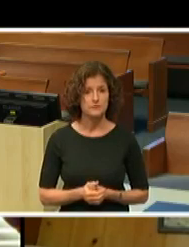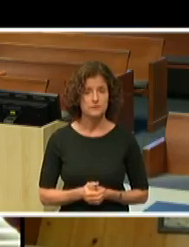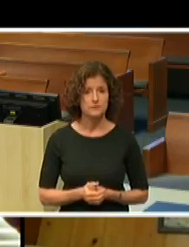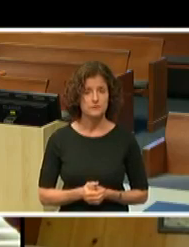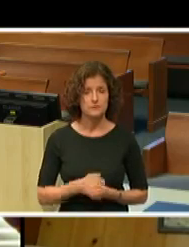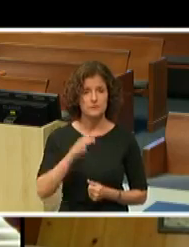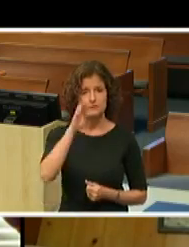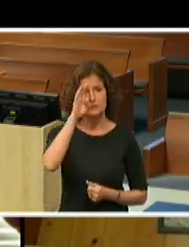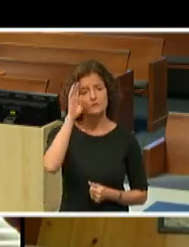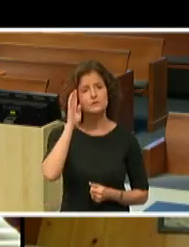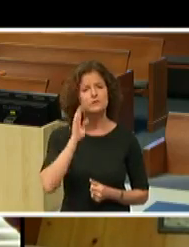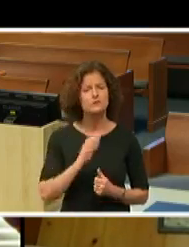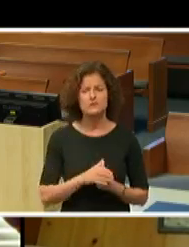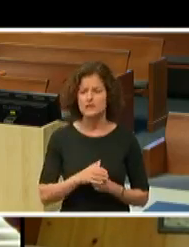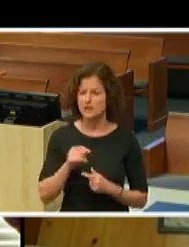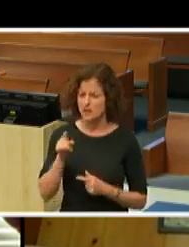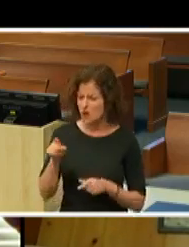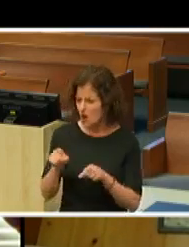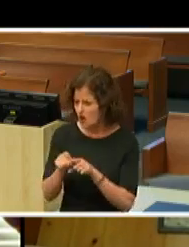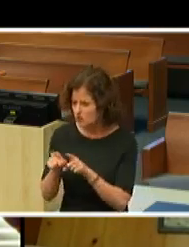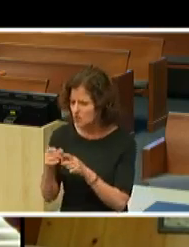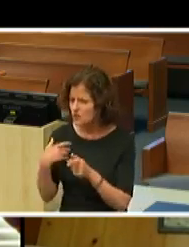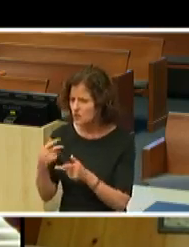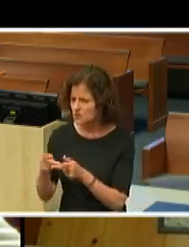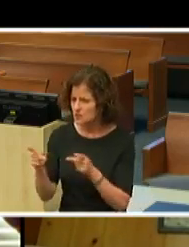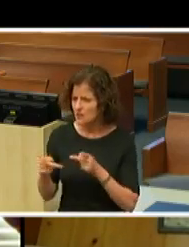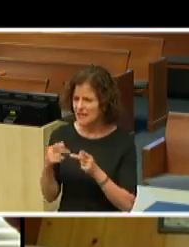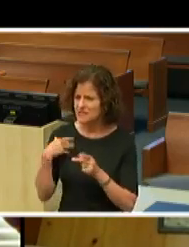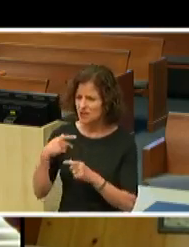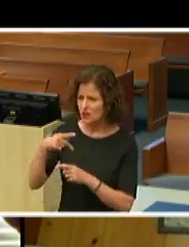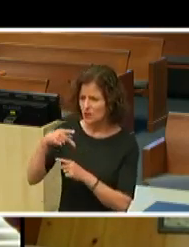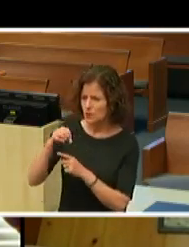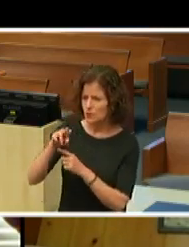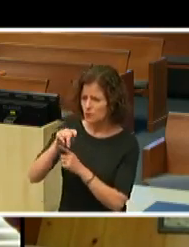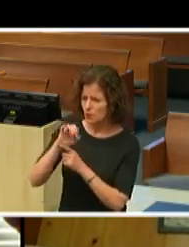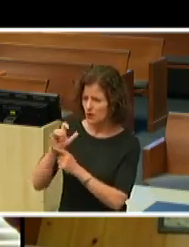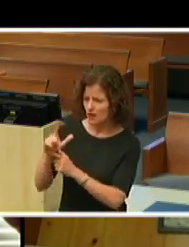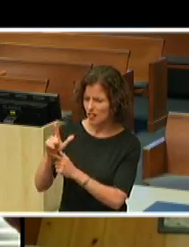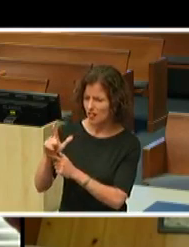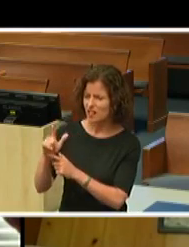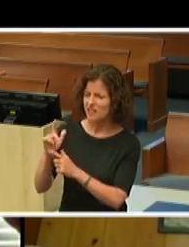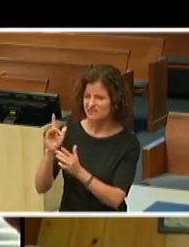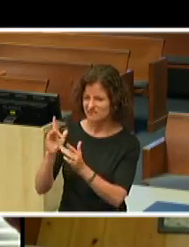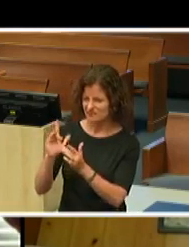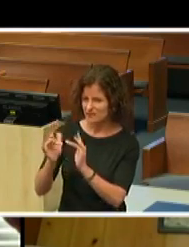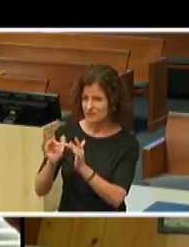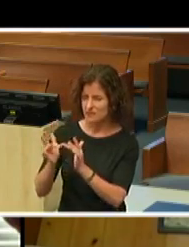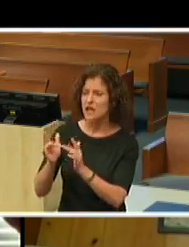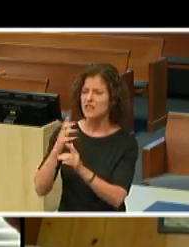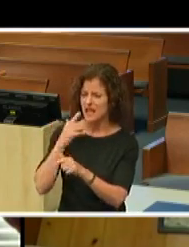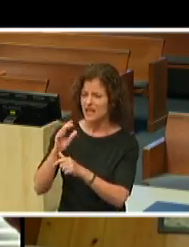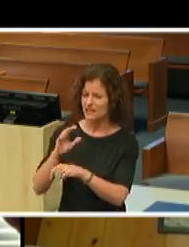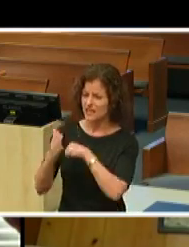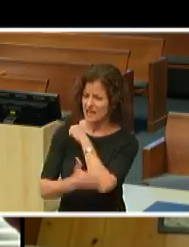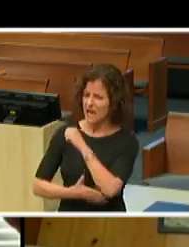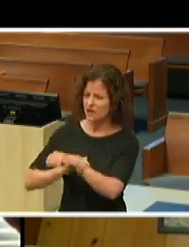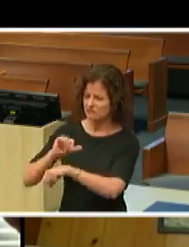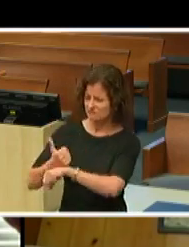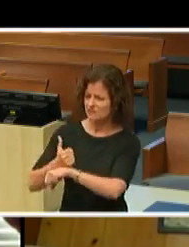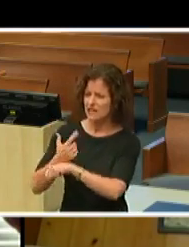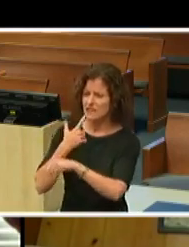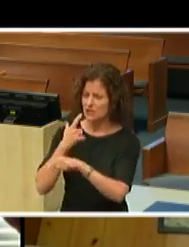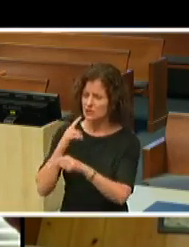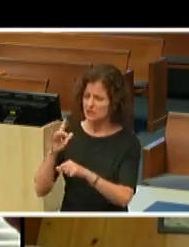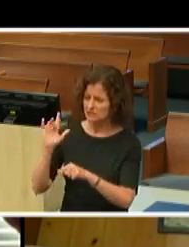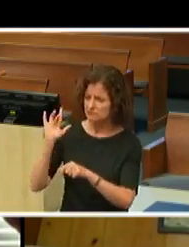And Mr. Chair, there is a place on the portal that the county created that you can click on that says decisions, and